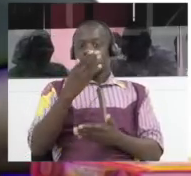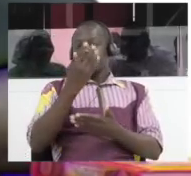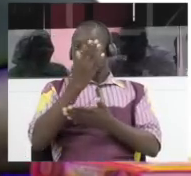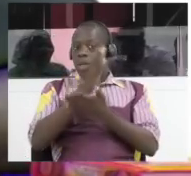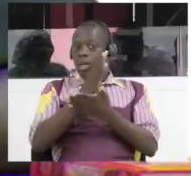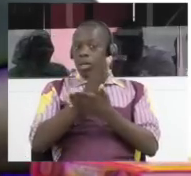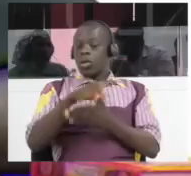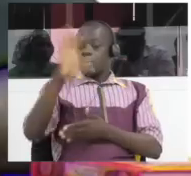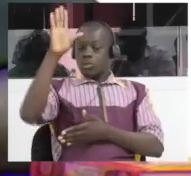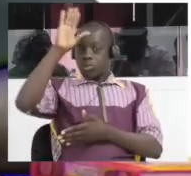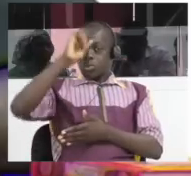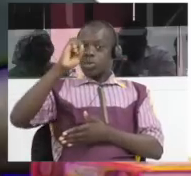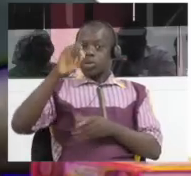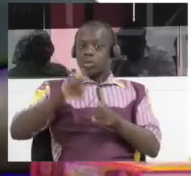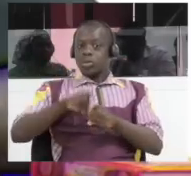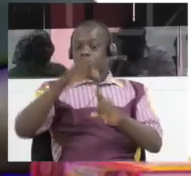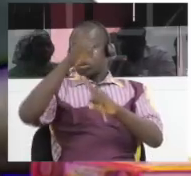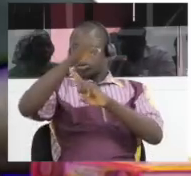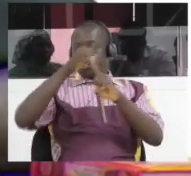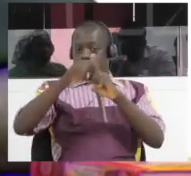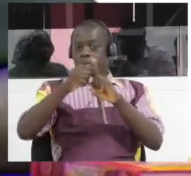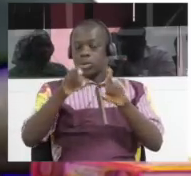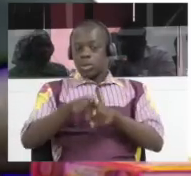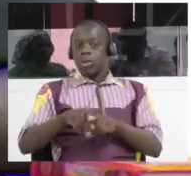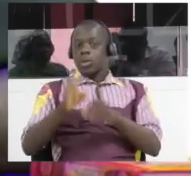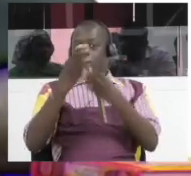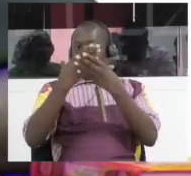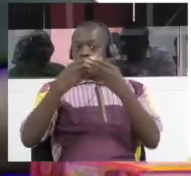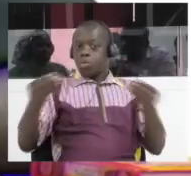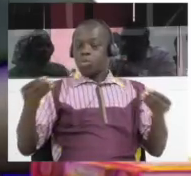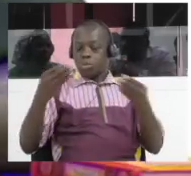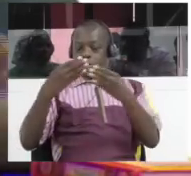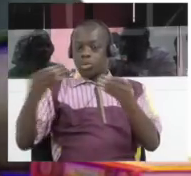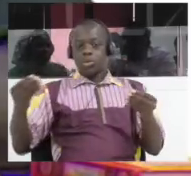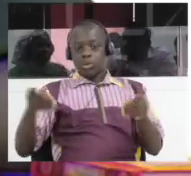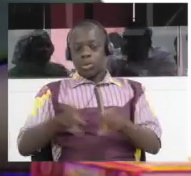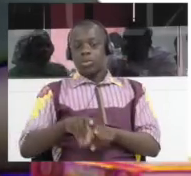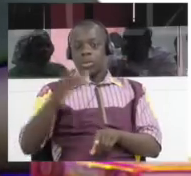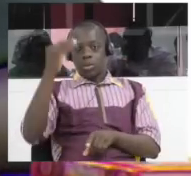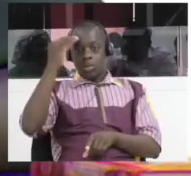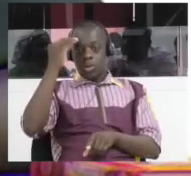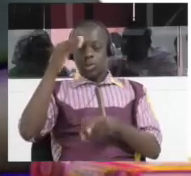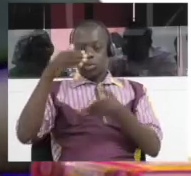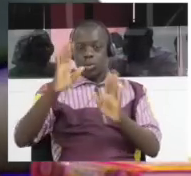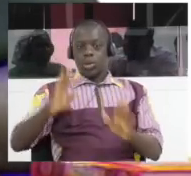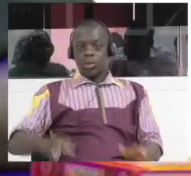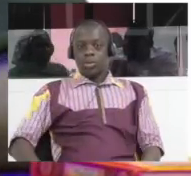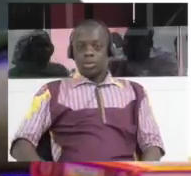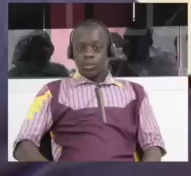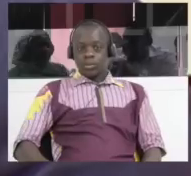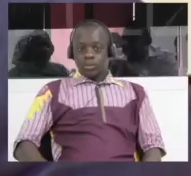realism to understand situations and then to handle them, you know, in a mature form.